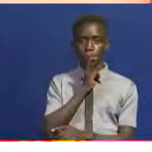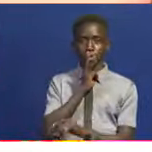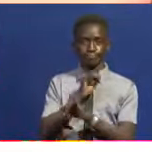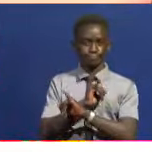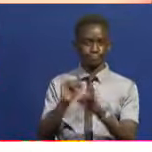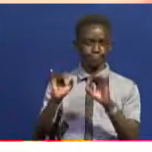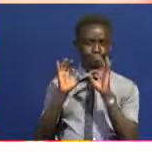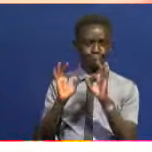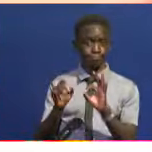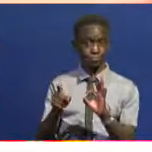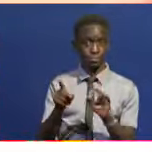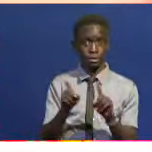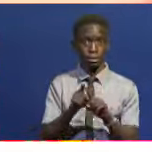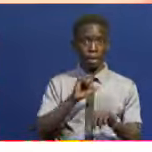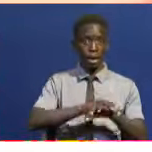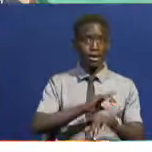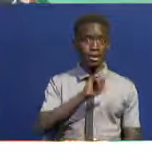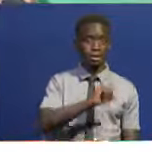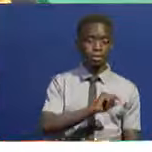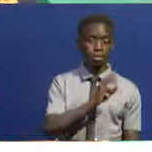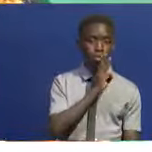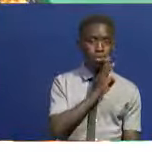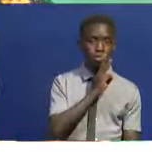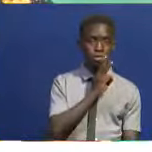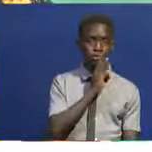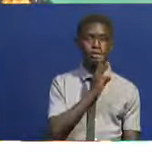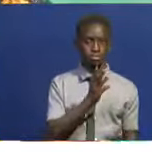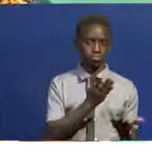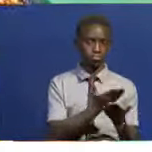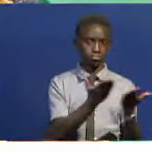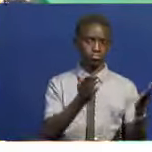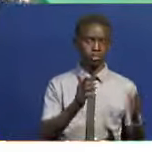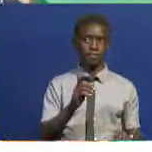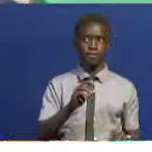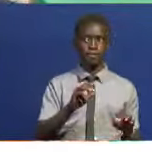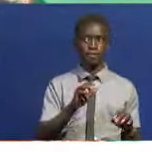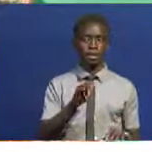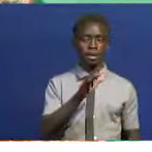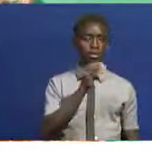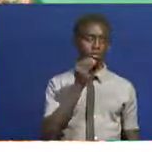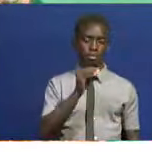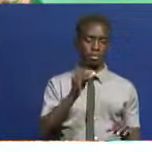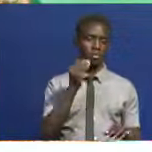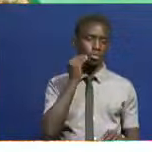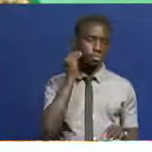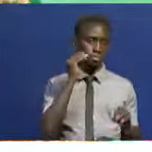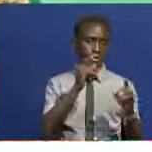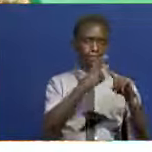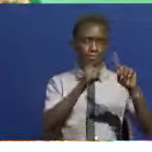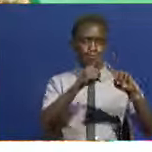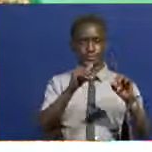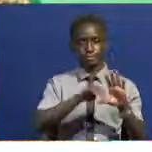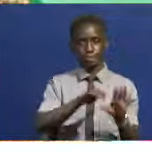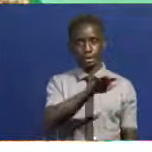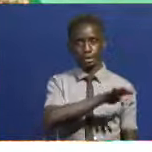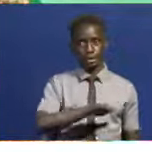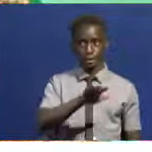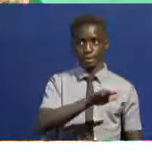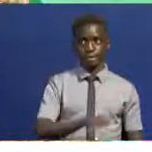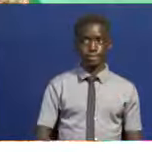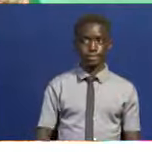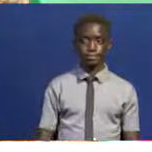durable and affordable water to families in the area. This has been passed by World Health Organization. Na sisi zote tuko na chanjo